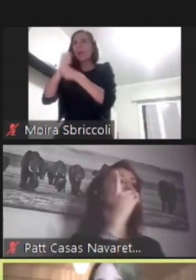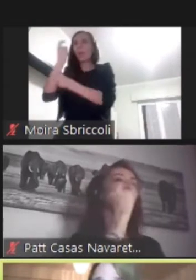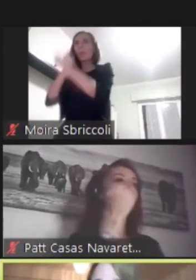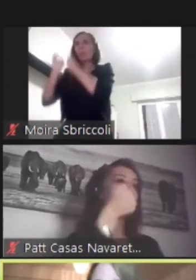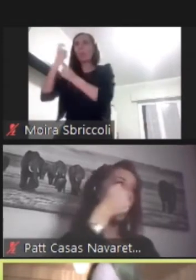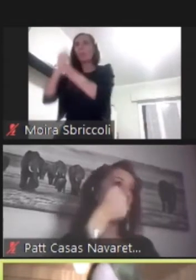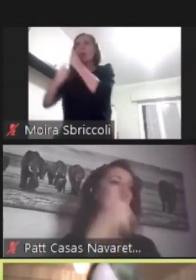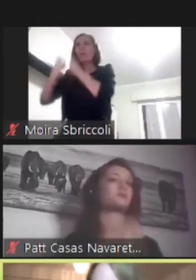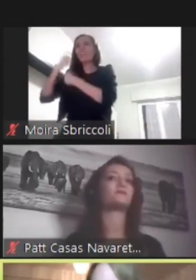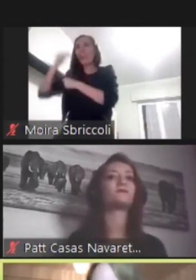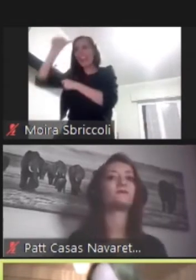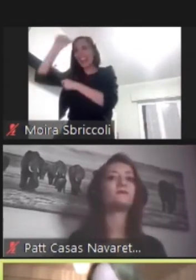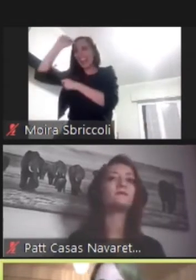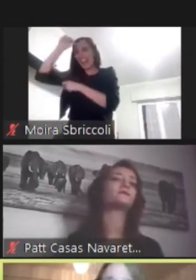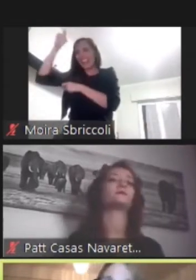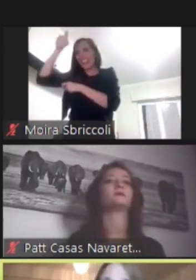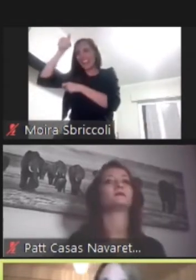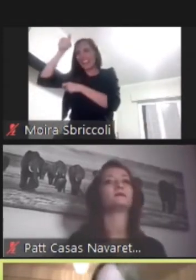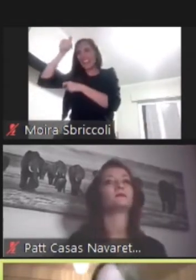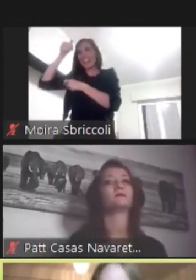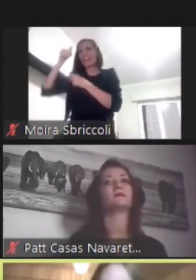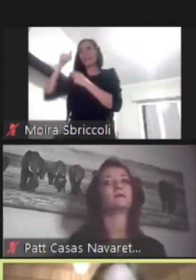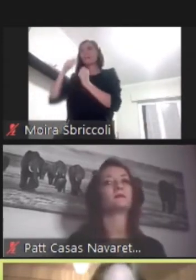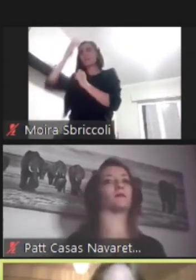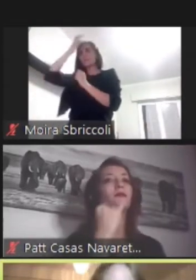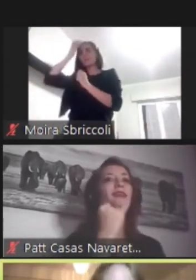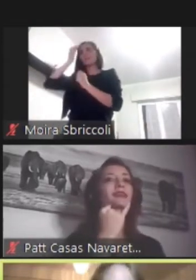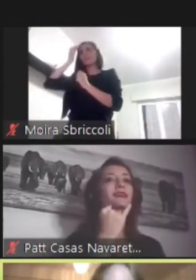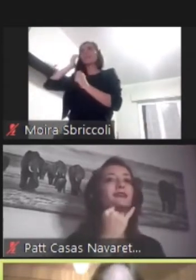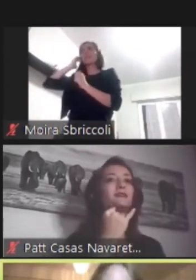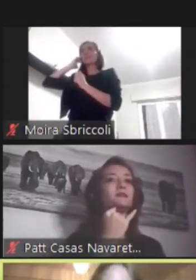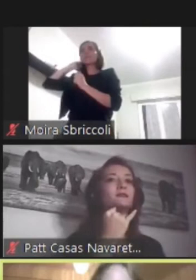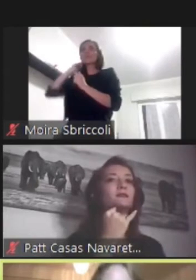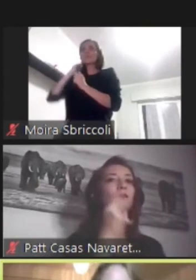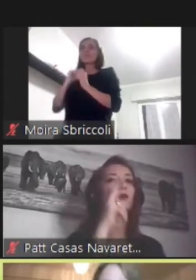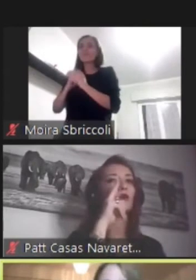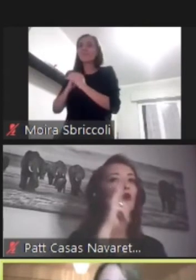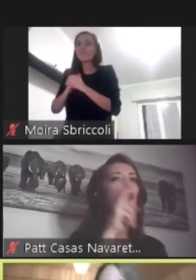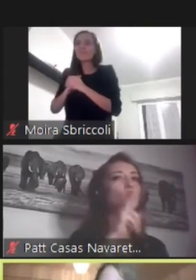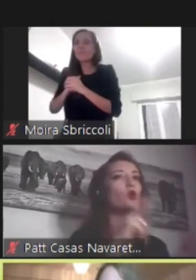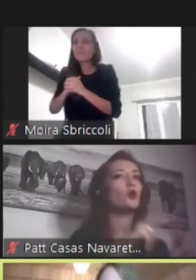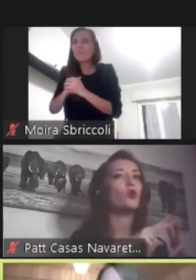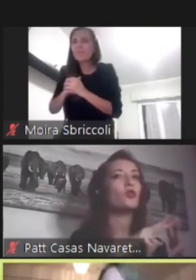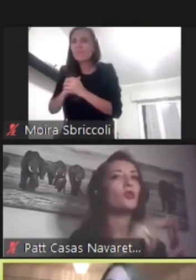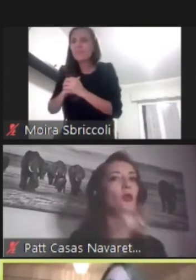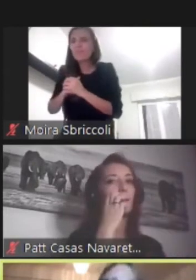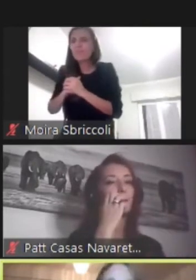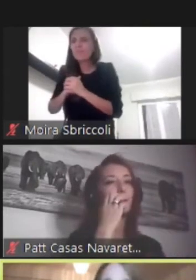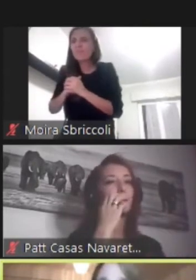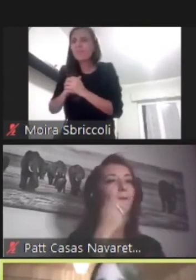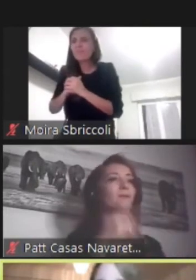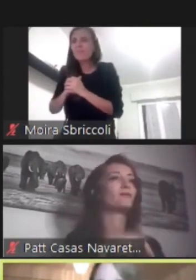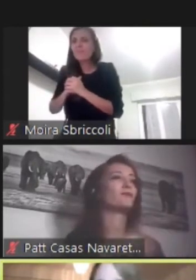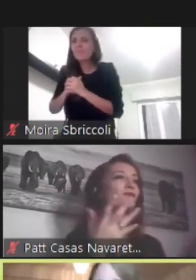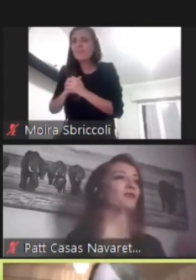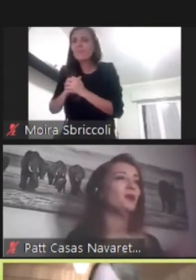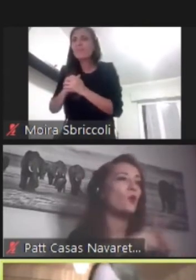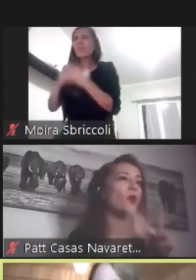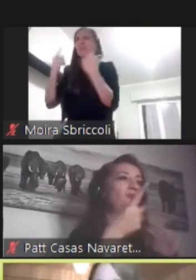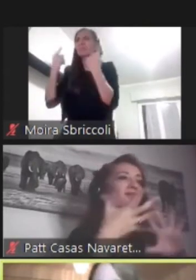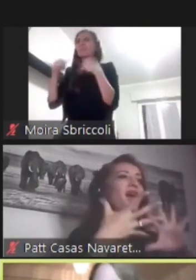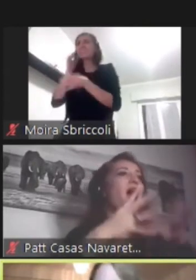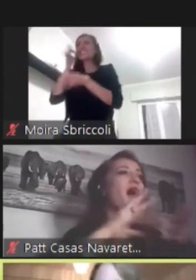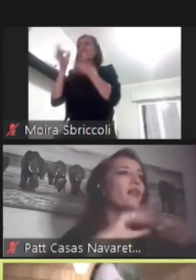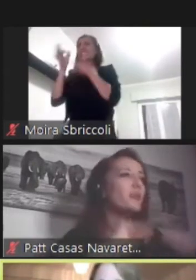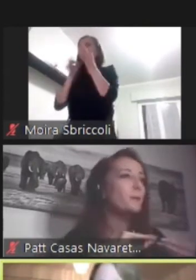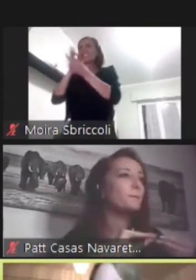an adaptogen. Now, an adaptogen meaning is that it's a herb that helps